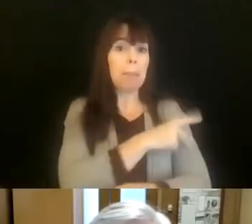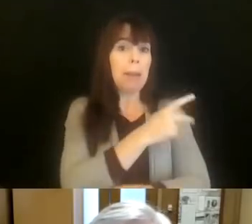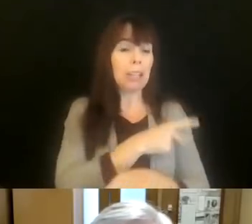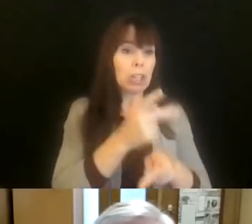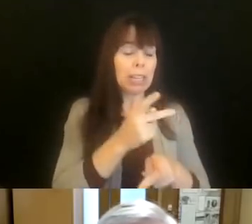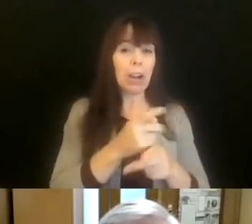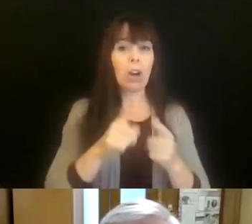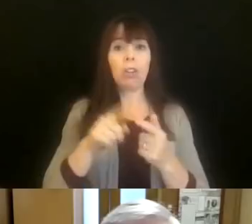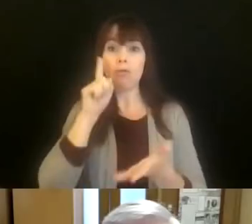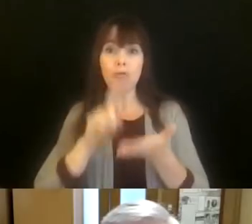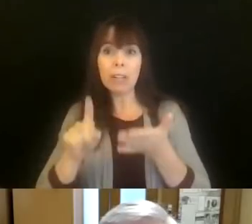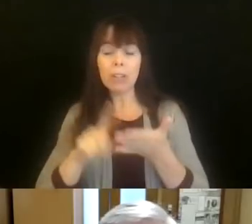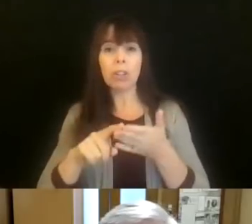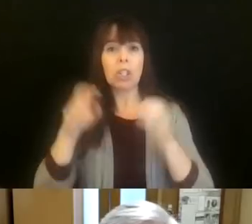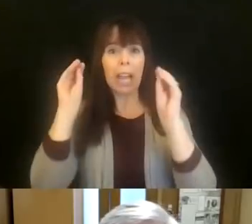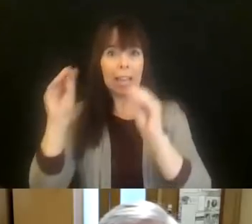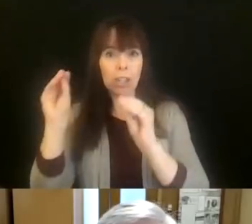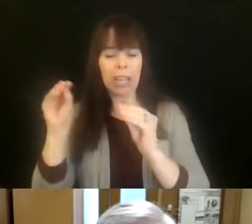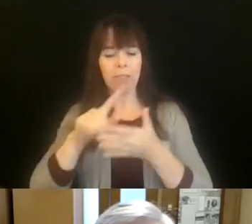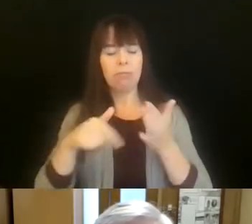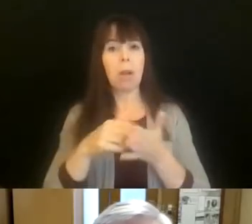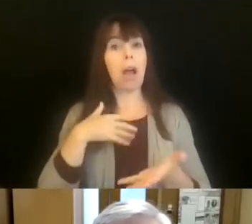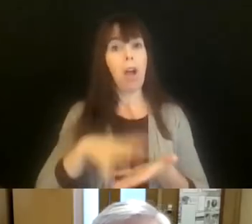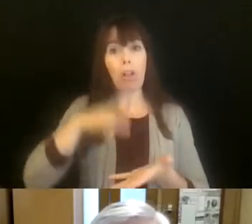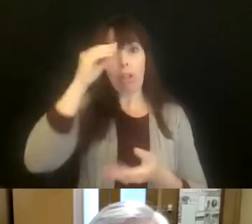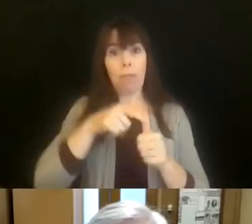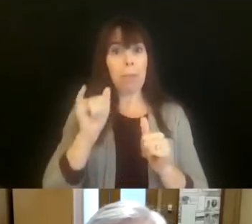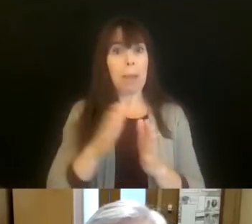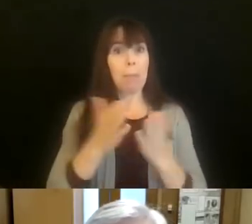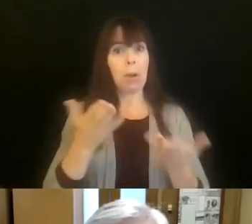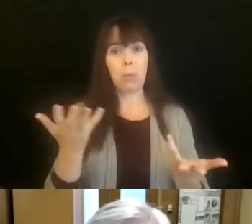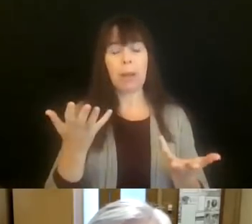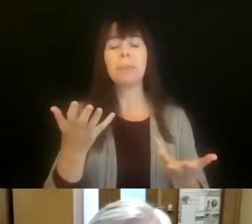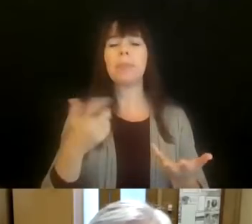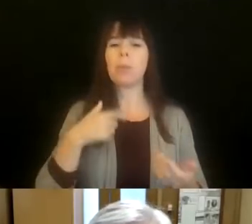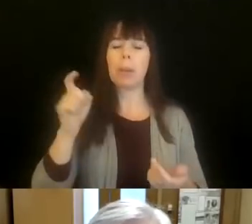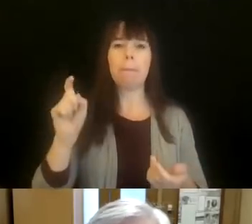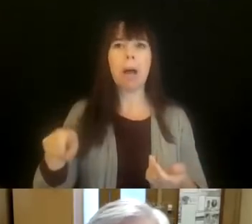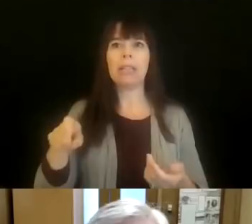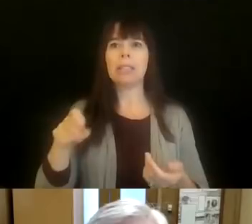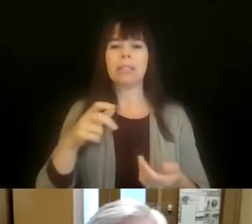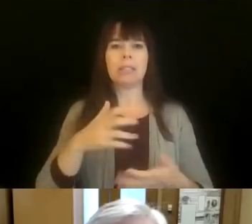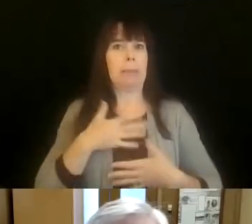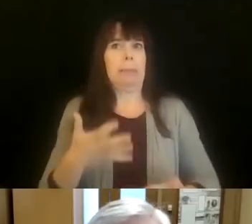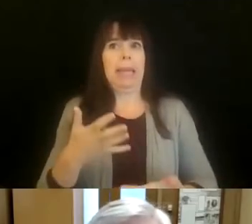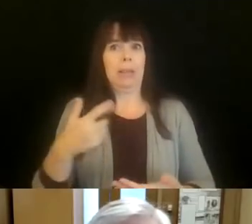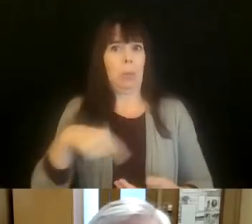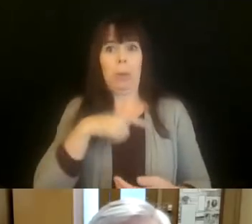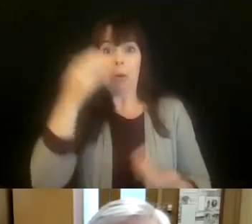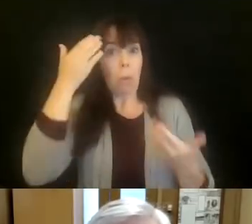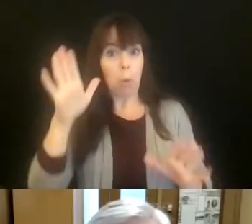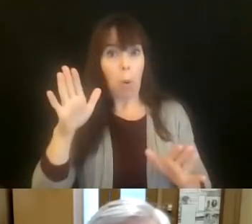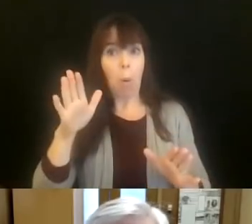education. And my take home from this book was that we must admit uncertainty and be honest